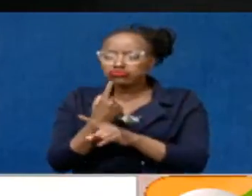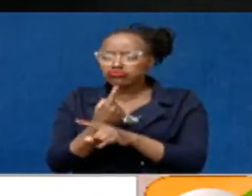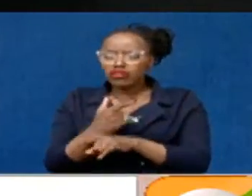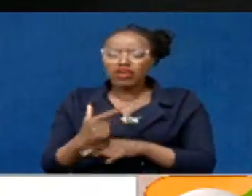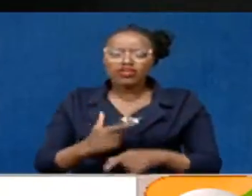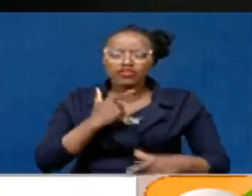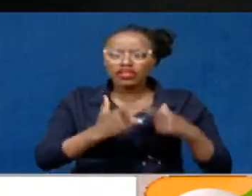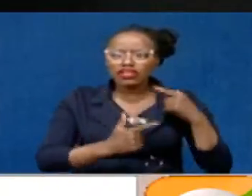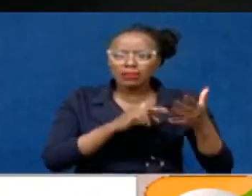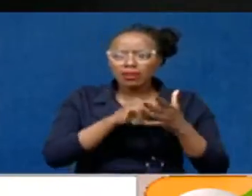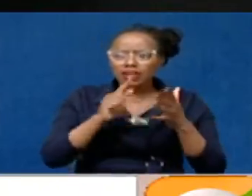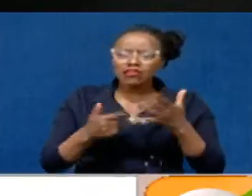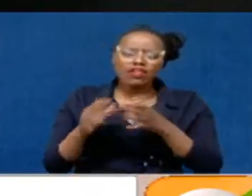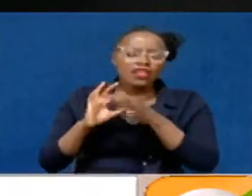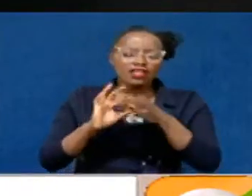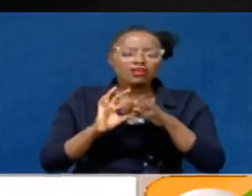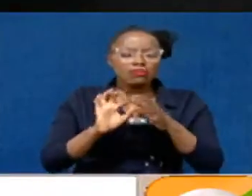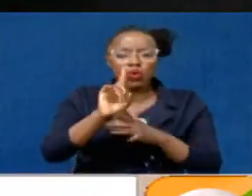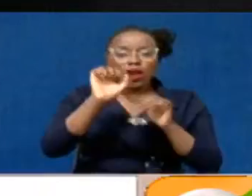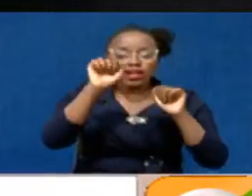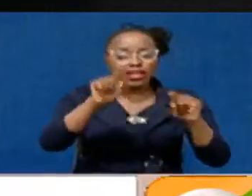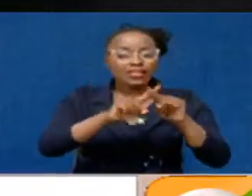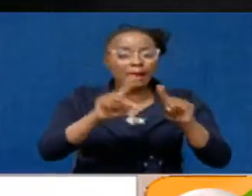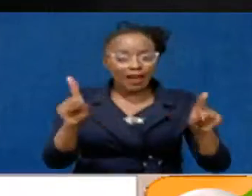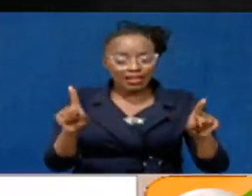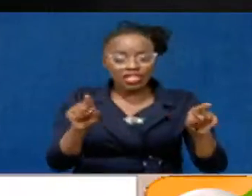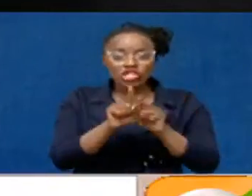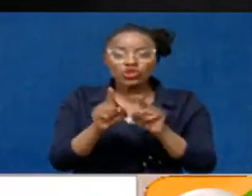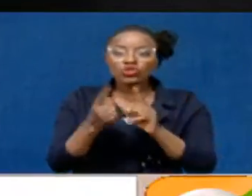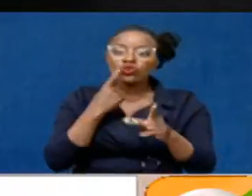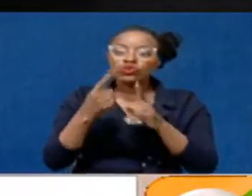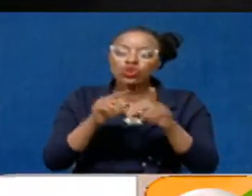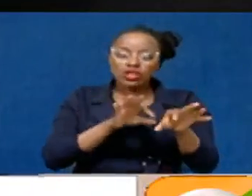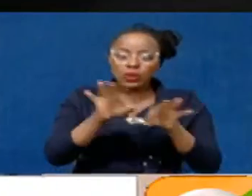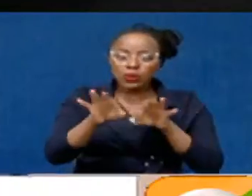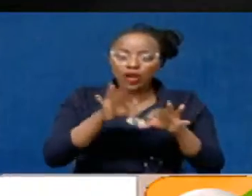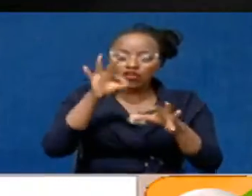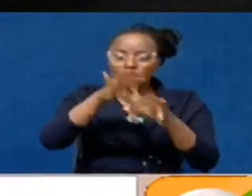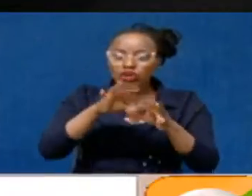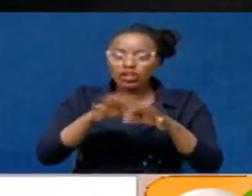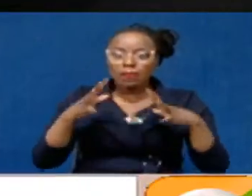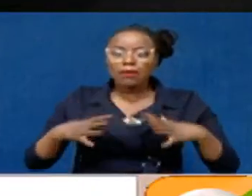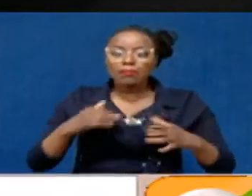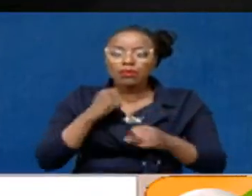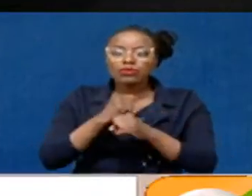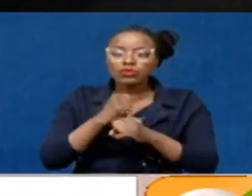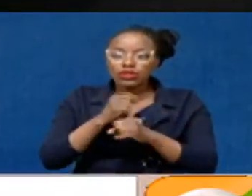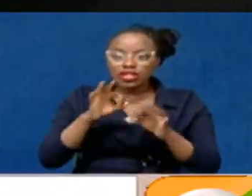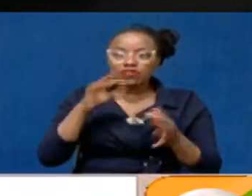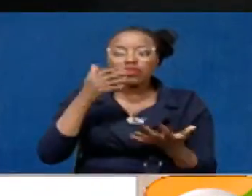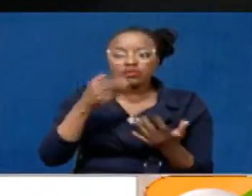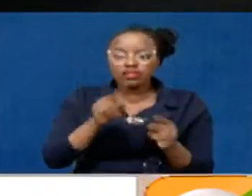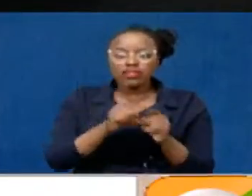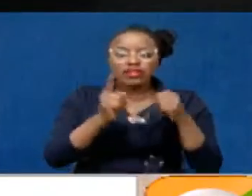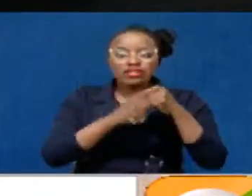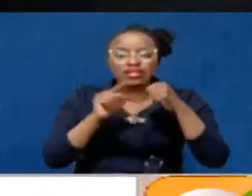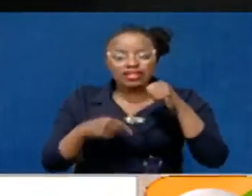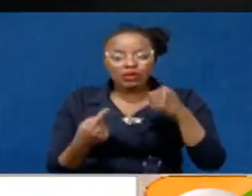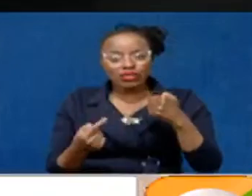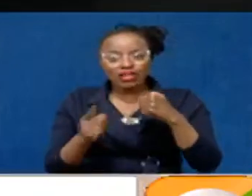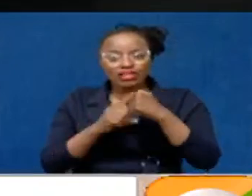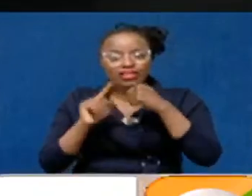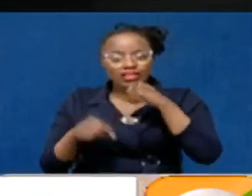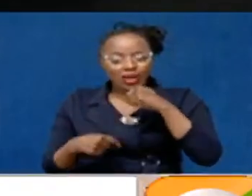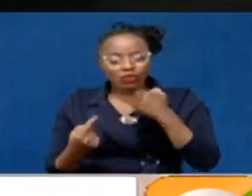well. It's called the Azimio la Umoja, fine, but he speaks extensively about what he will do if elected. 6,000 shillings. It's the